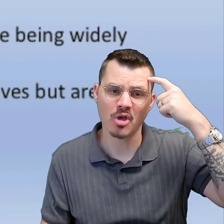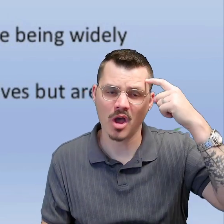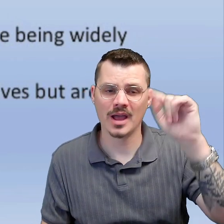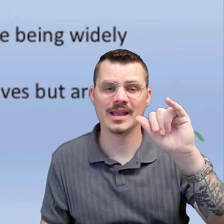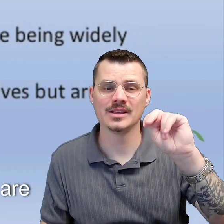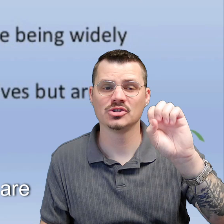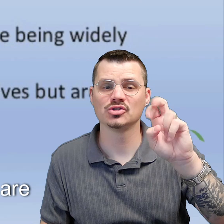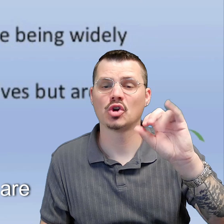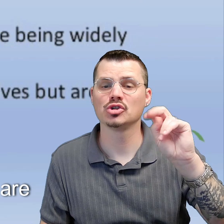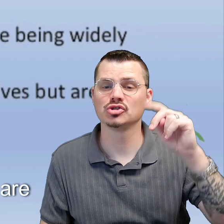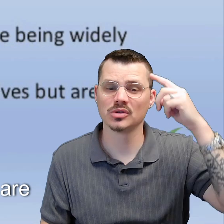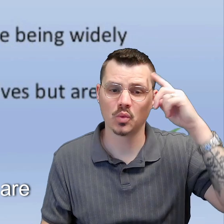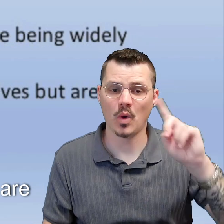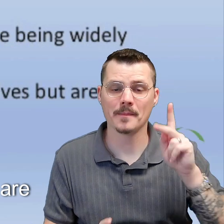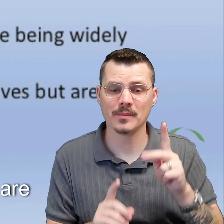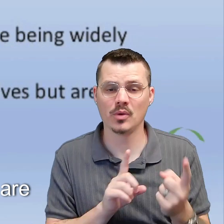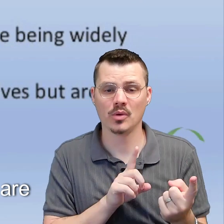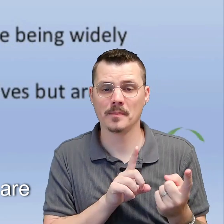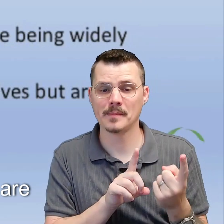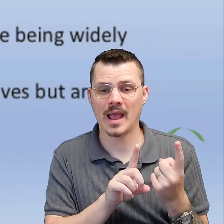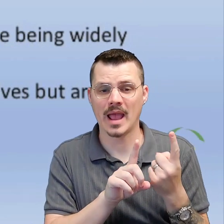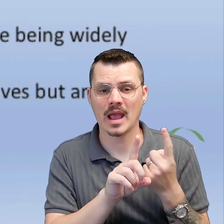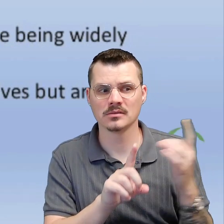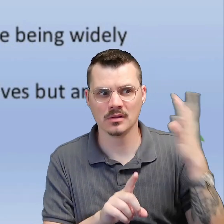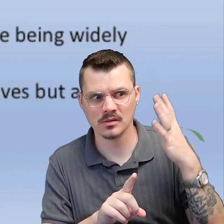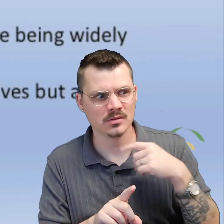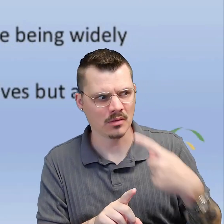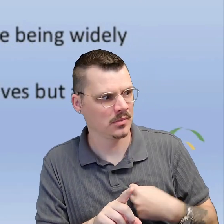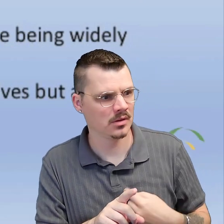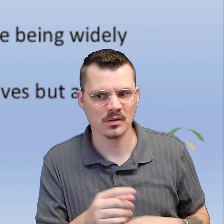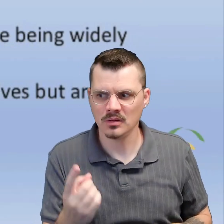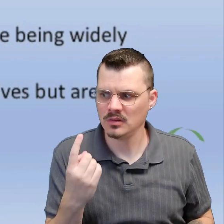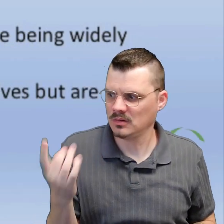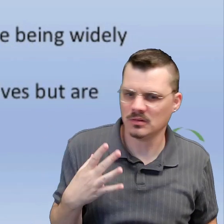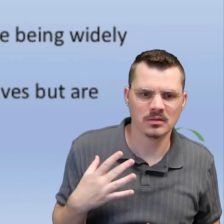the thing where a person feels like passersby are putting thoughts in their head.